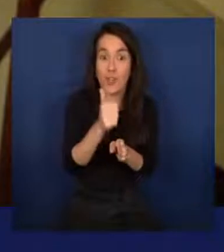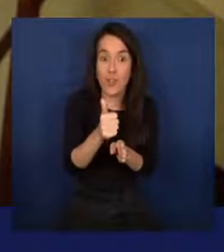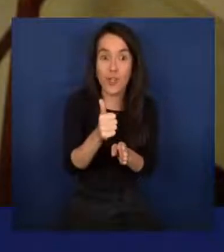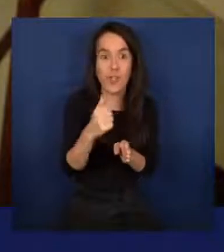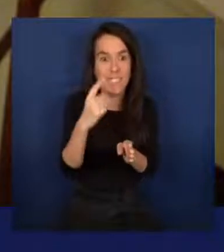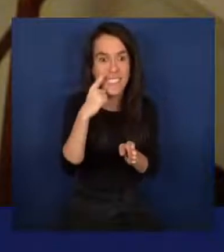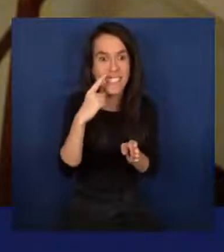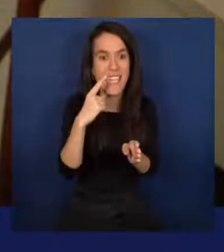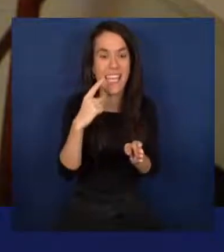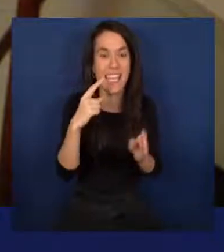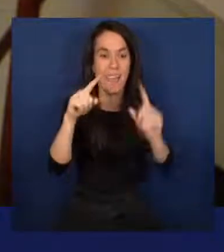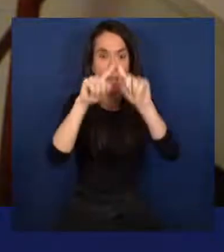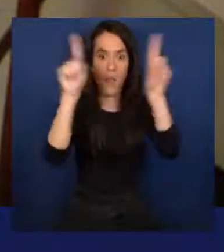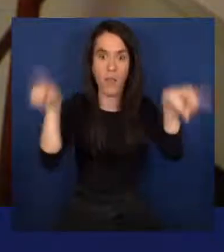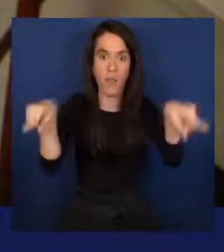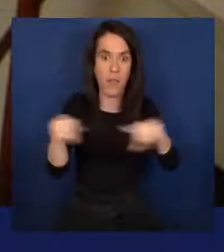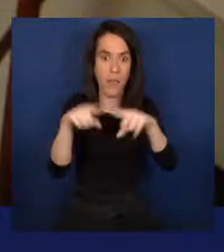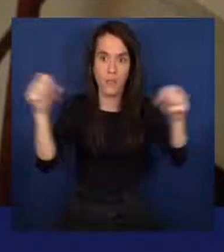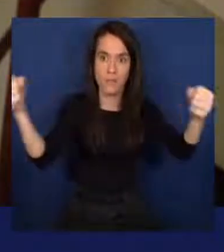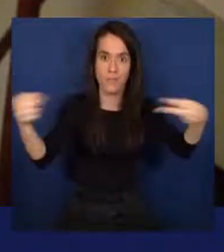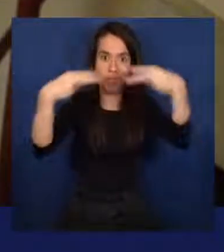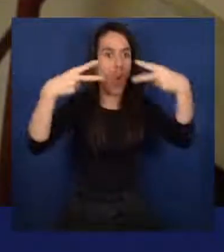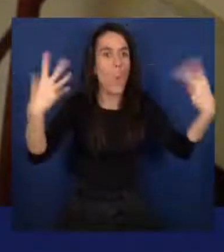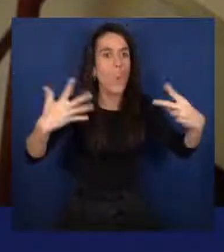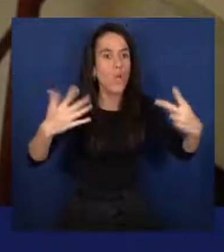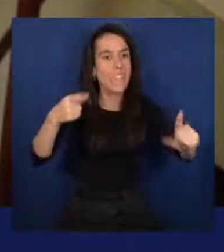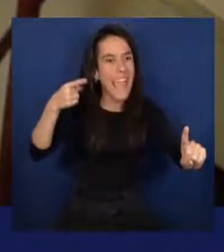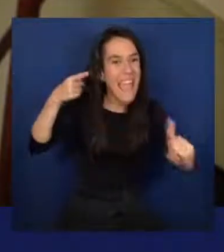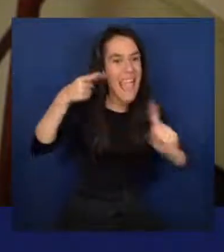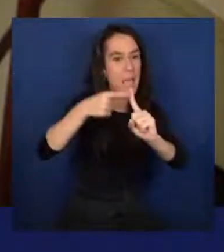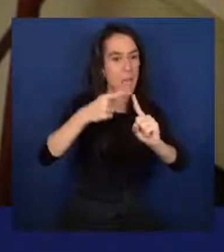the intention of the model, so please use it rightfully.